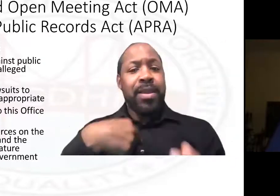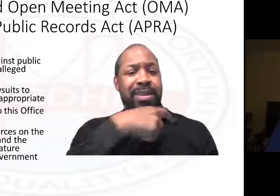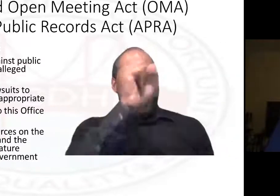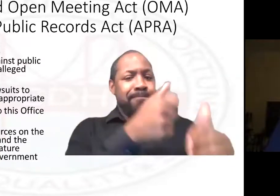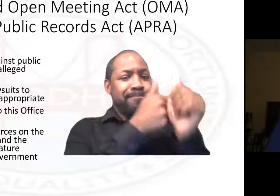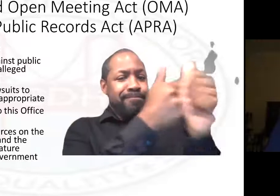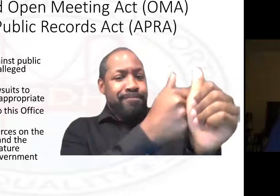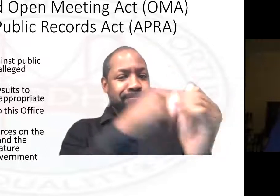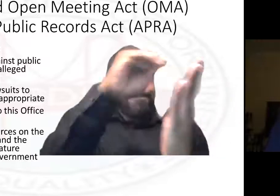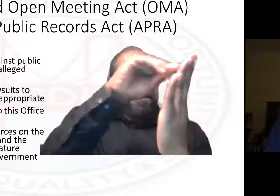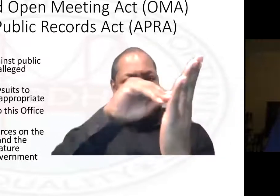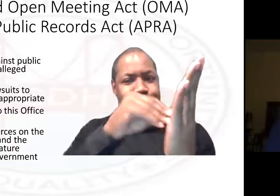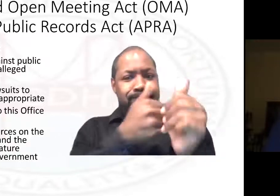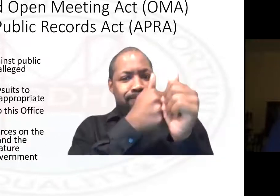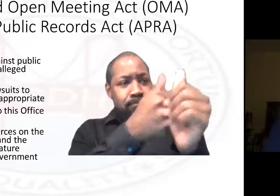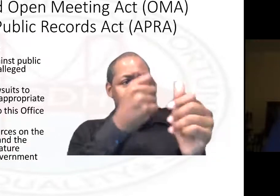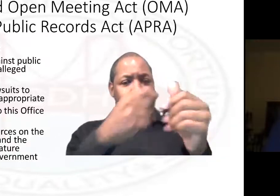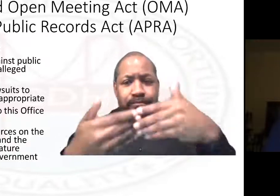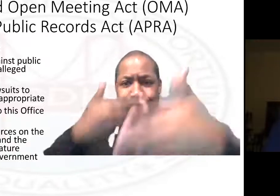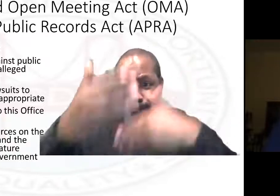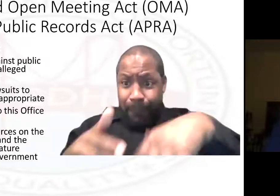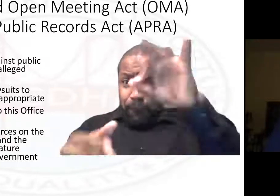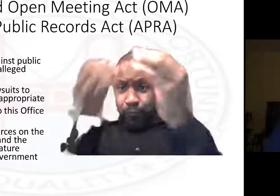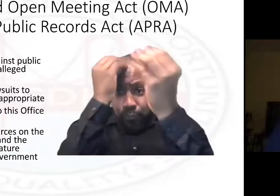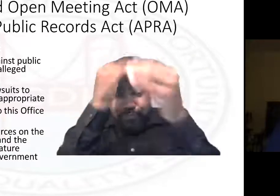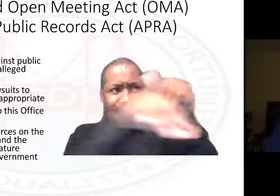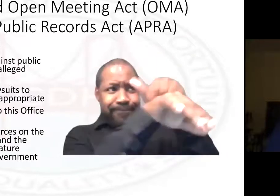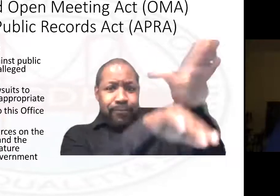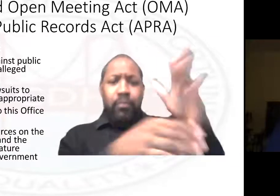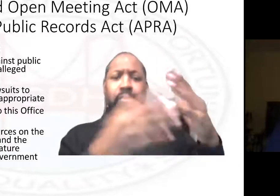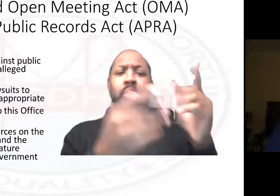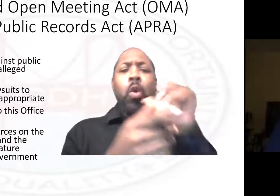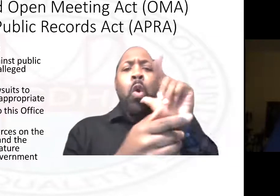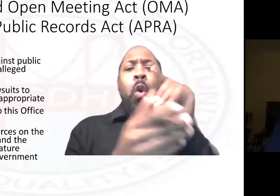if there's some information that we are given, we have to be able